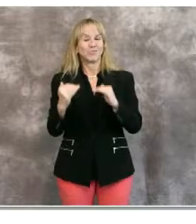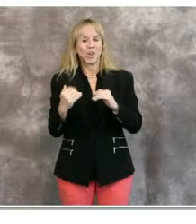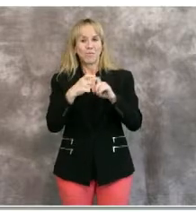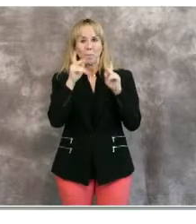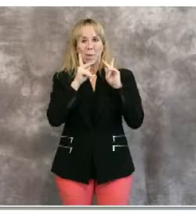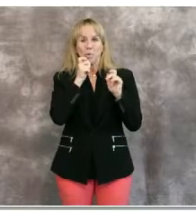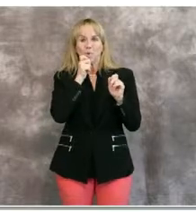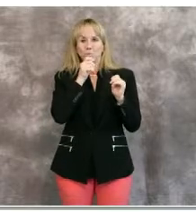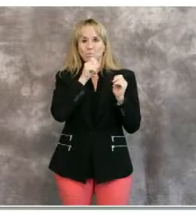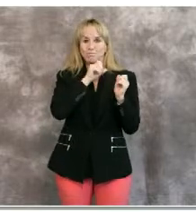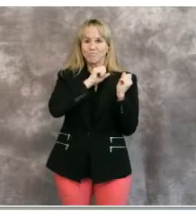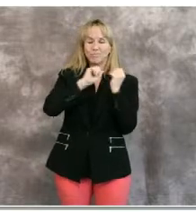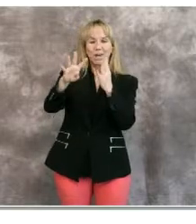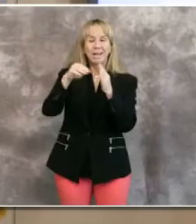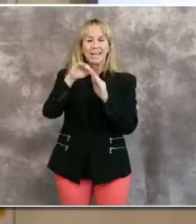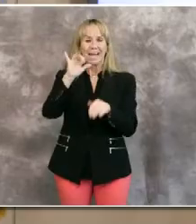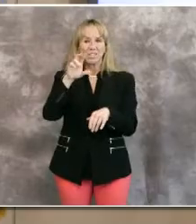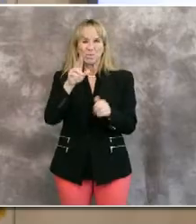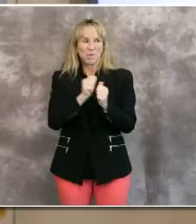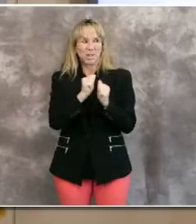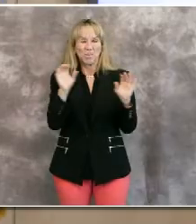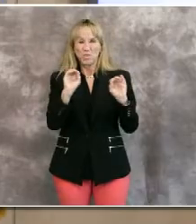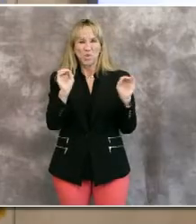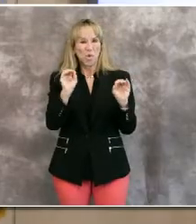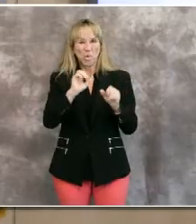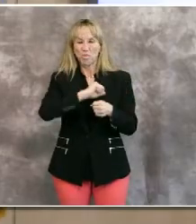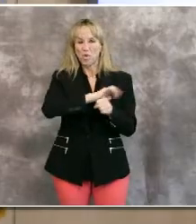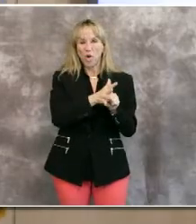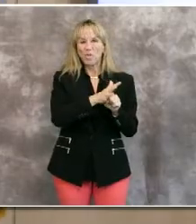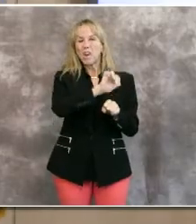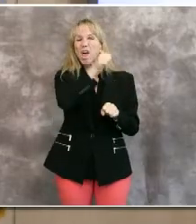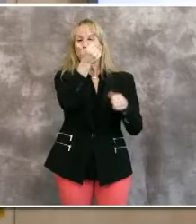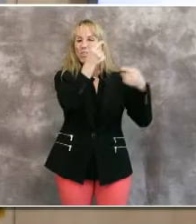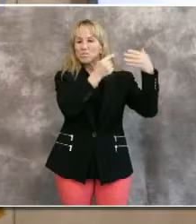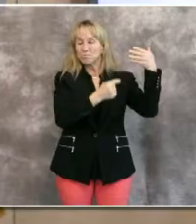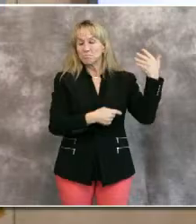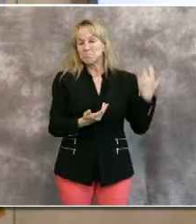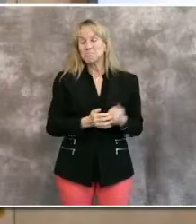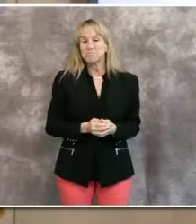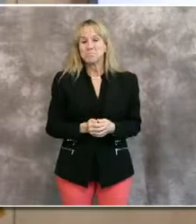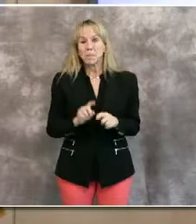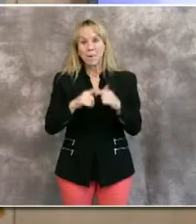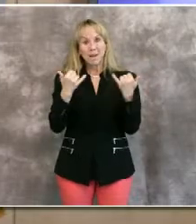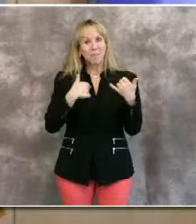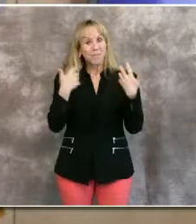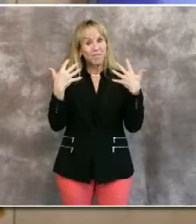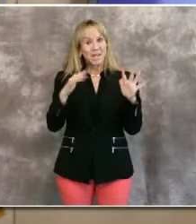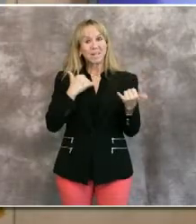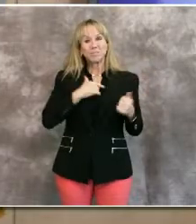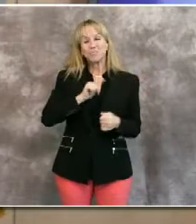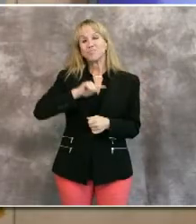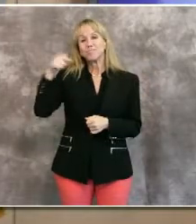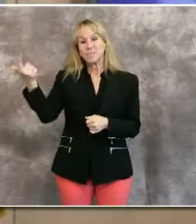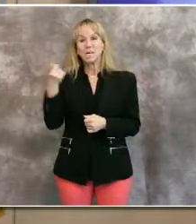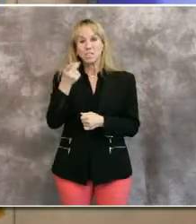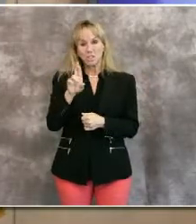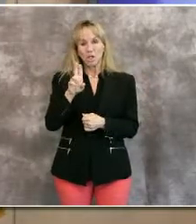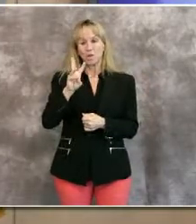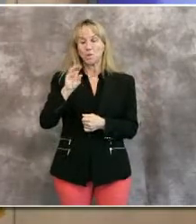there being a very important metric for what we're doing. So that concludes my section of the report. I'll now turn it over to Dr. Wooten for a public health officer's